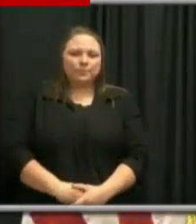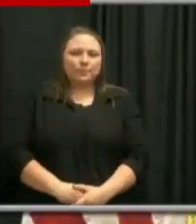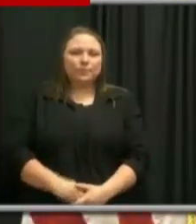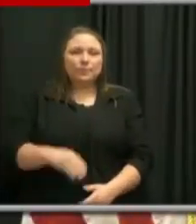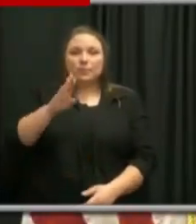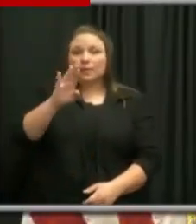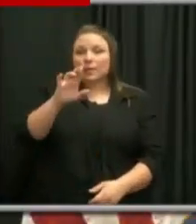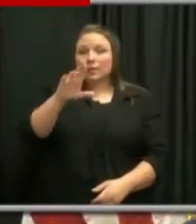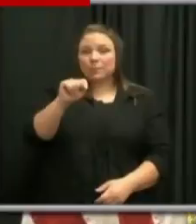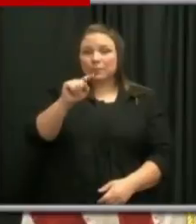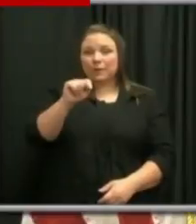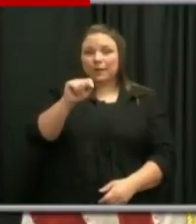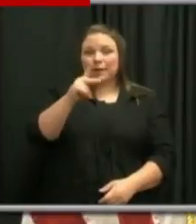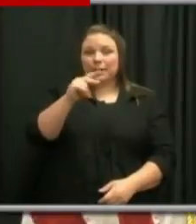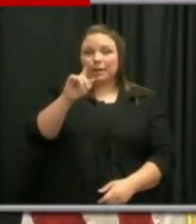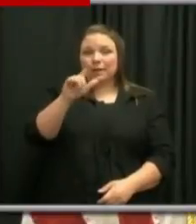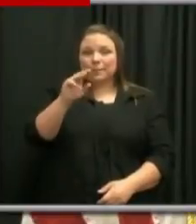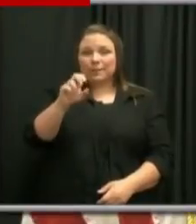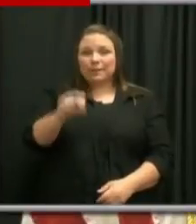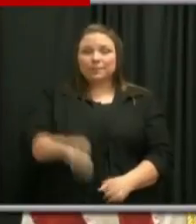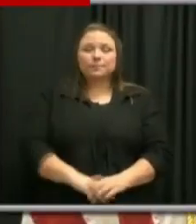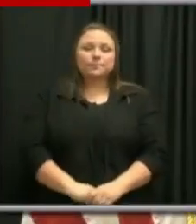Brett Kelman at the Tennessean.